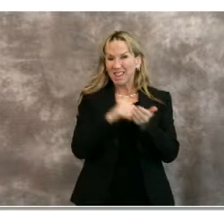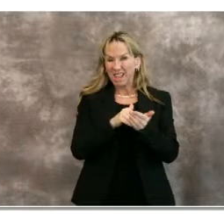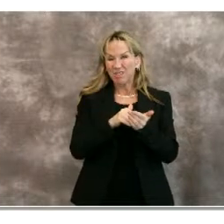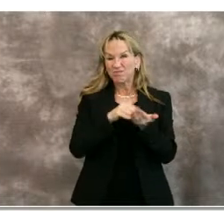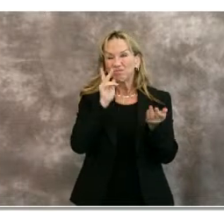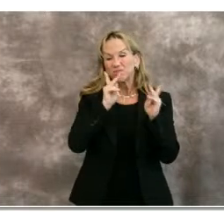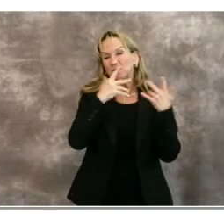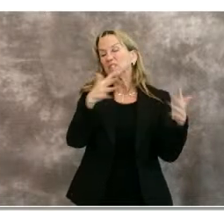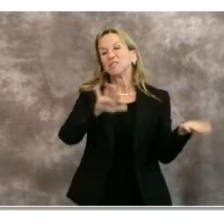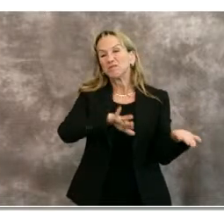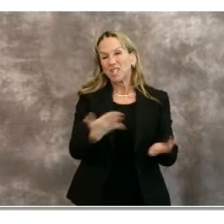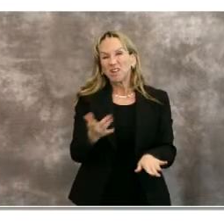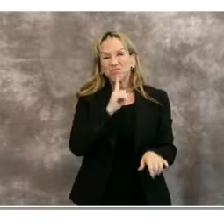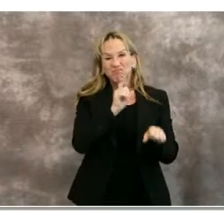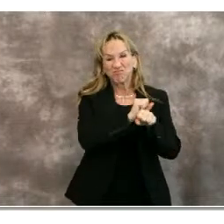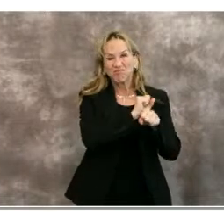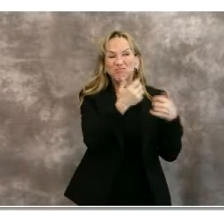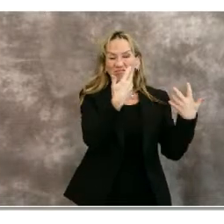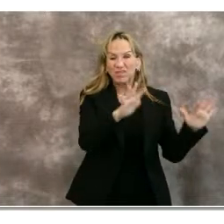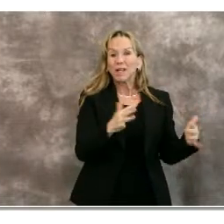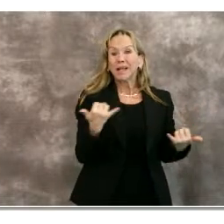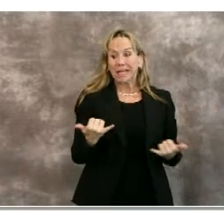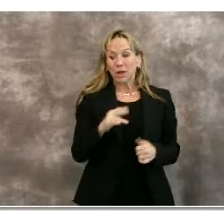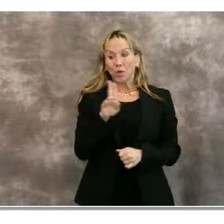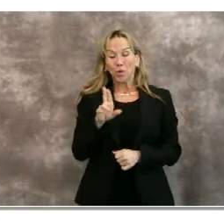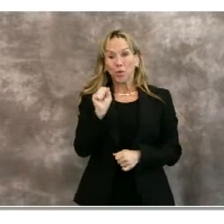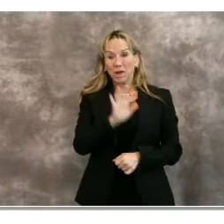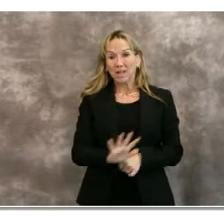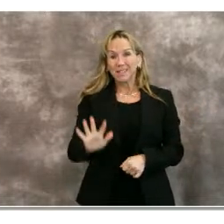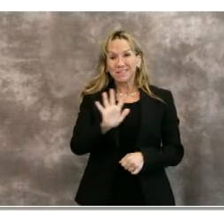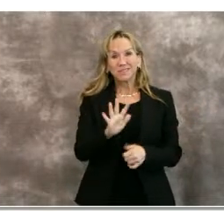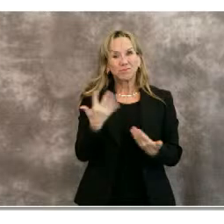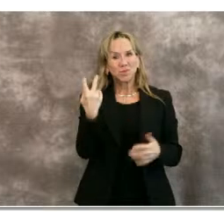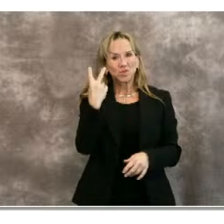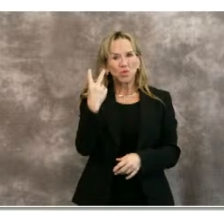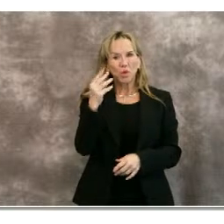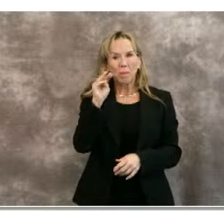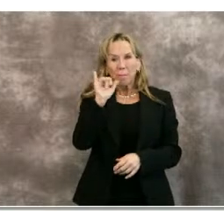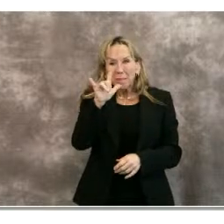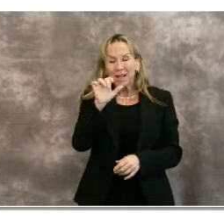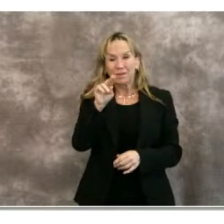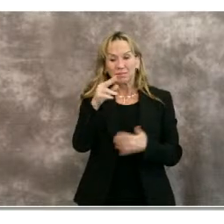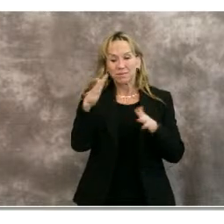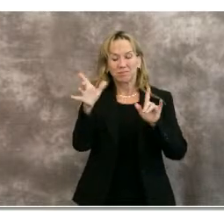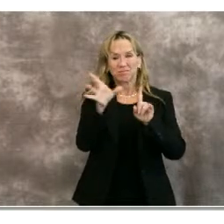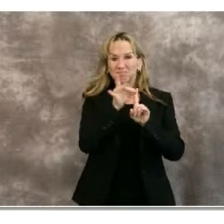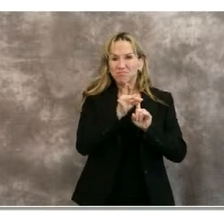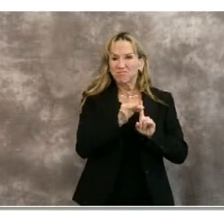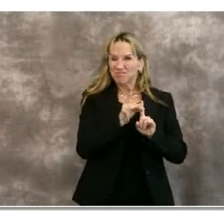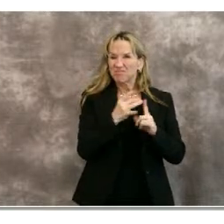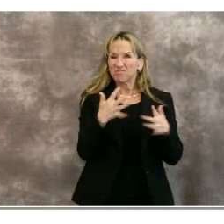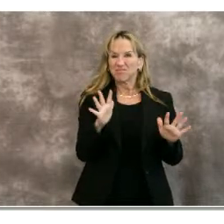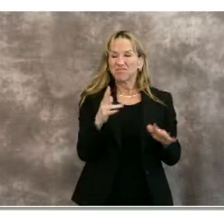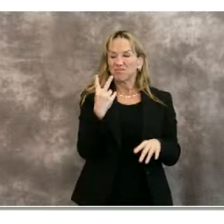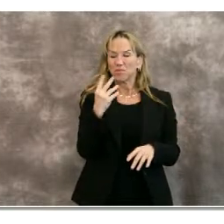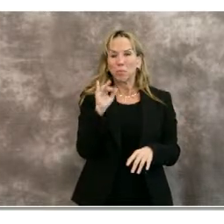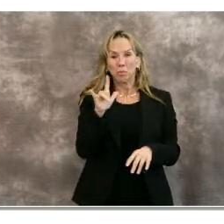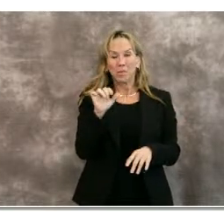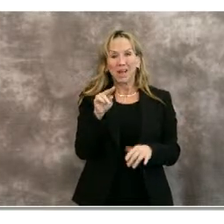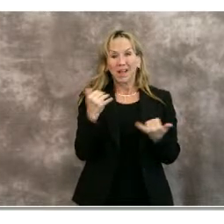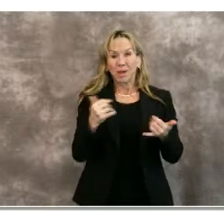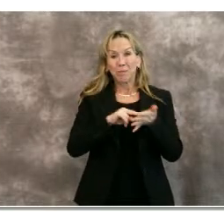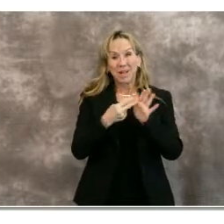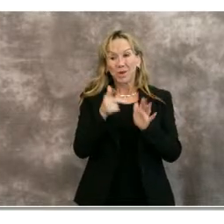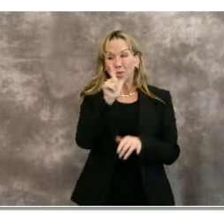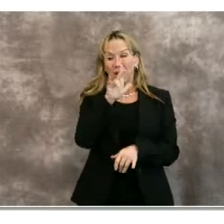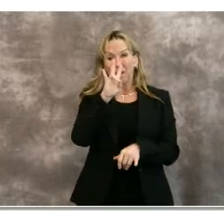413,000 deaths. Nationwide, the United States is reporting almost 2 million positive cases, now